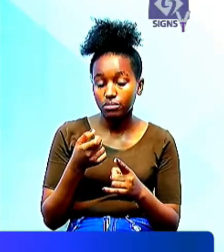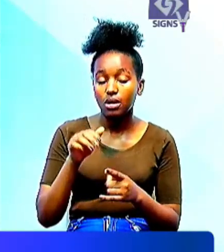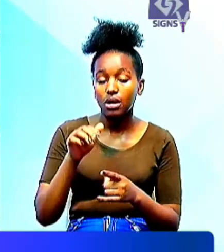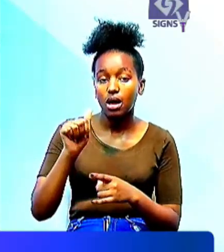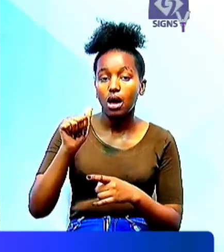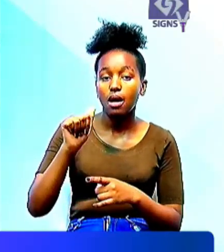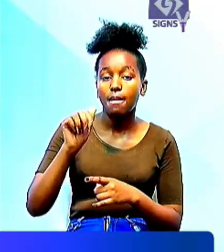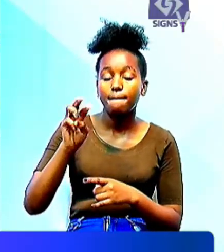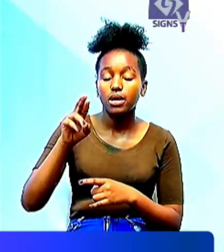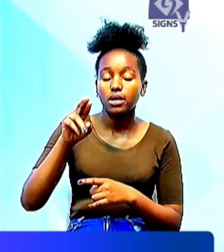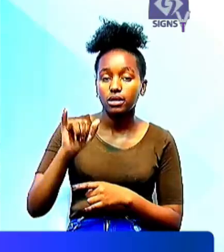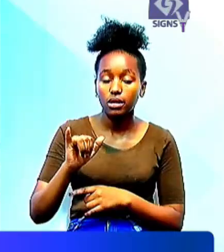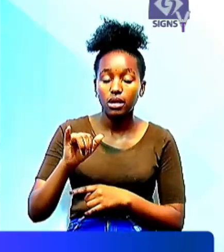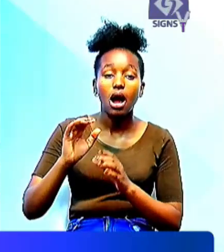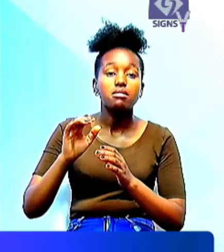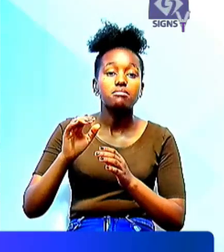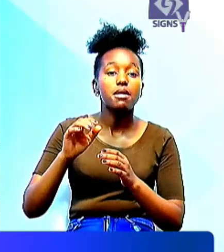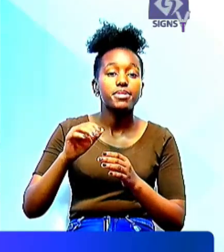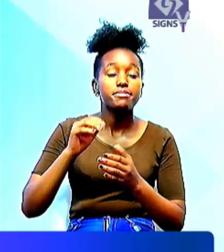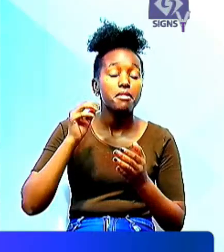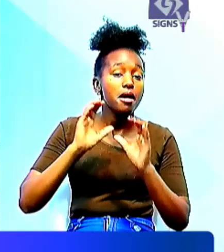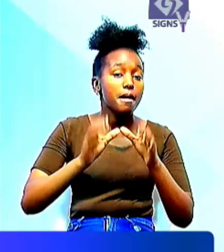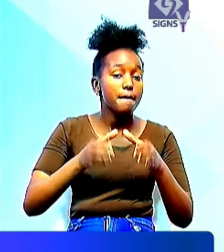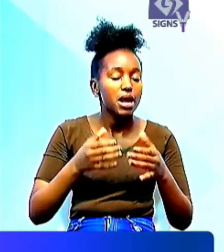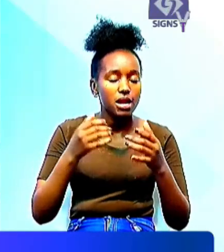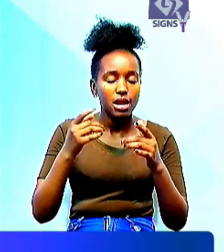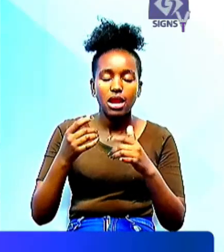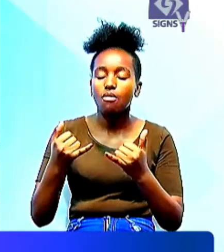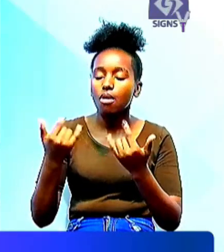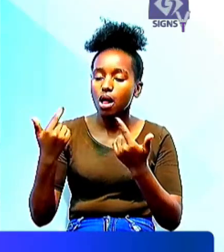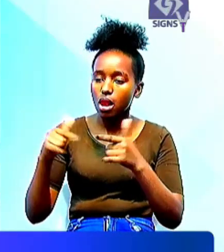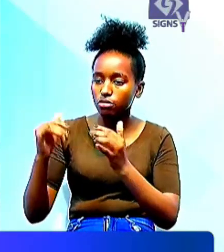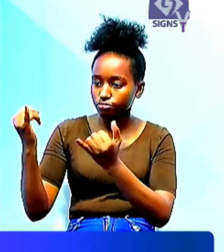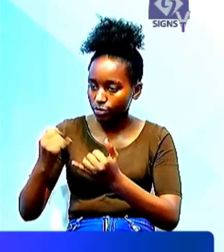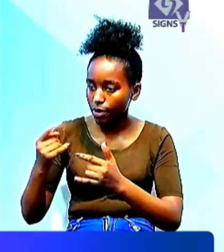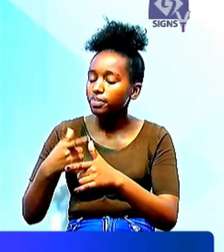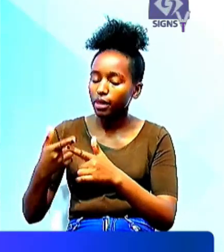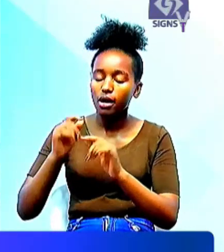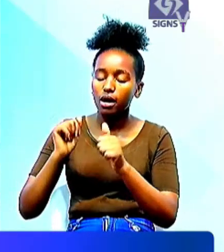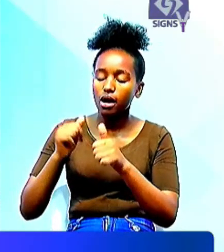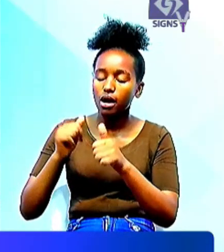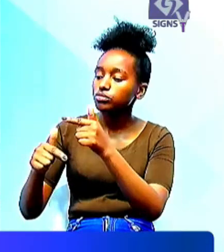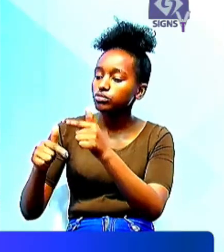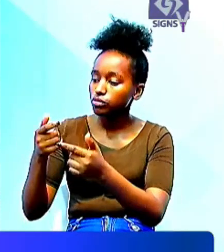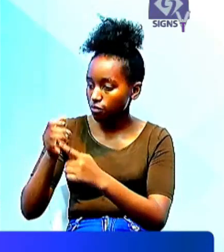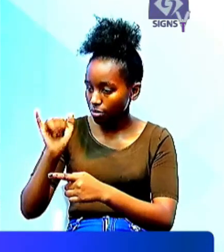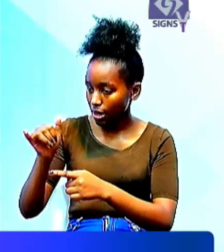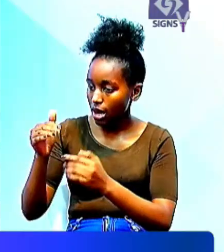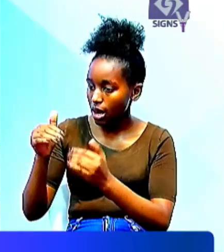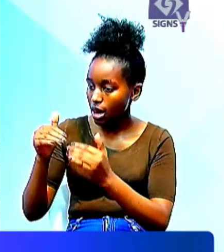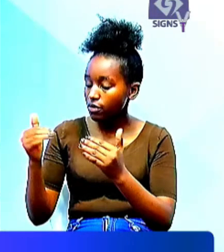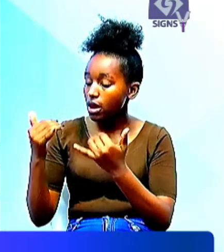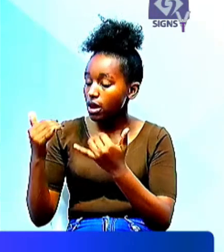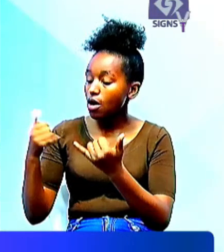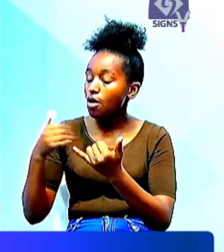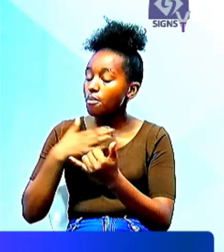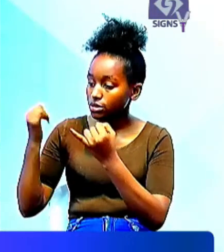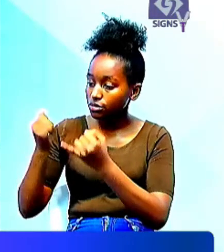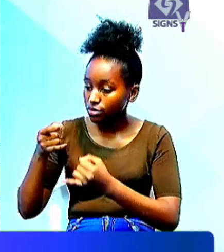and we take it right from there. Mkubwa. Karibu sana. Kindly introduce yourself. Tell us what you do,